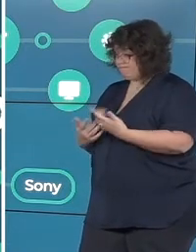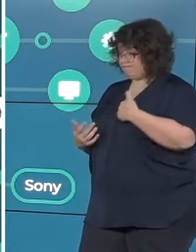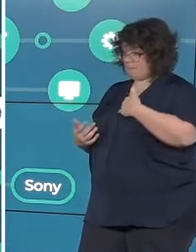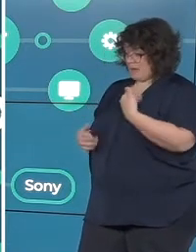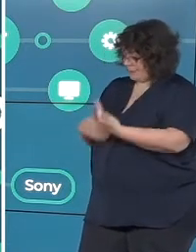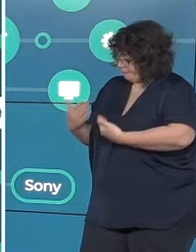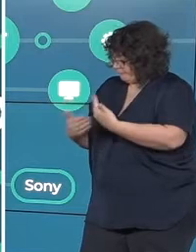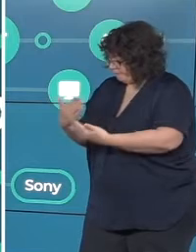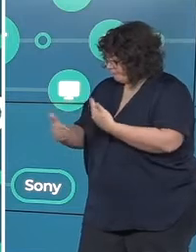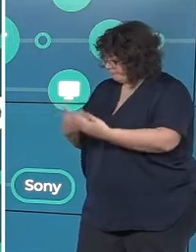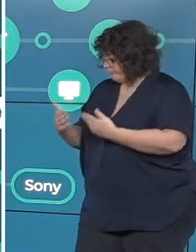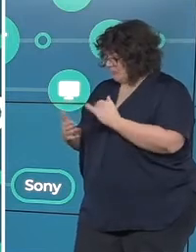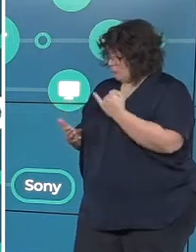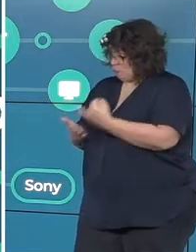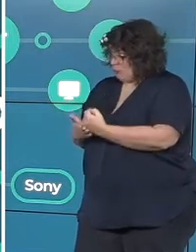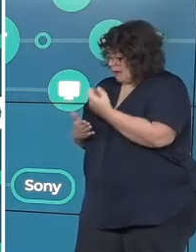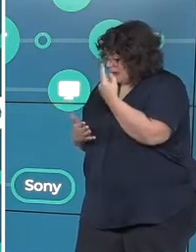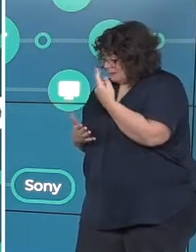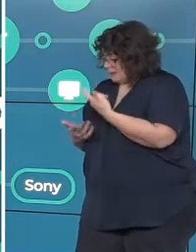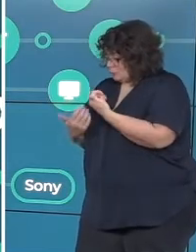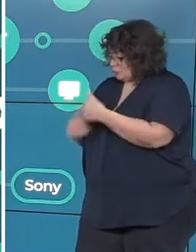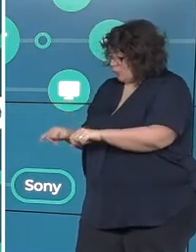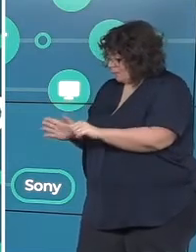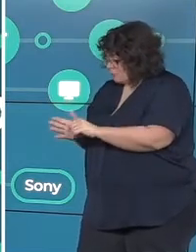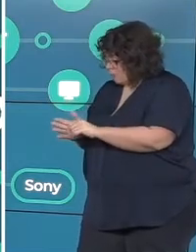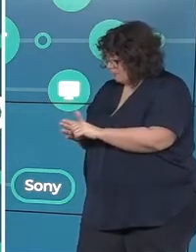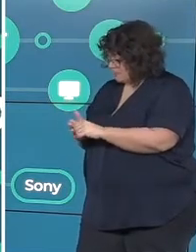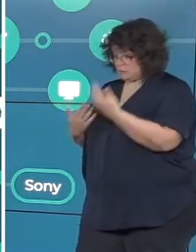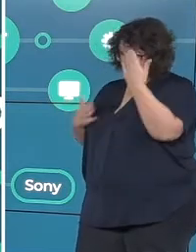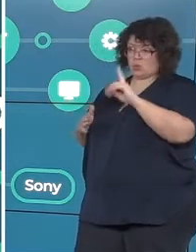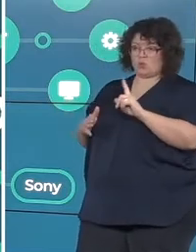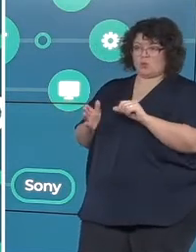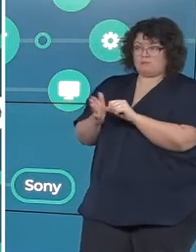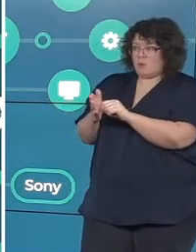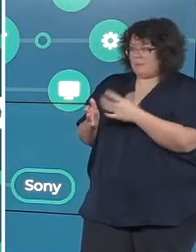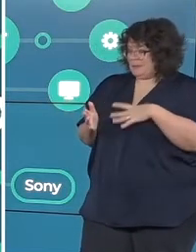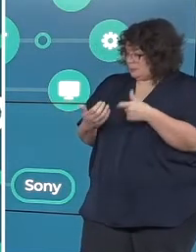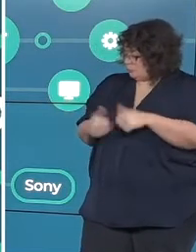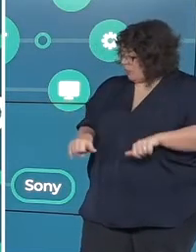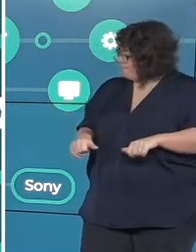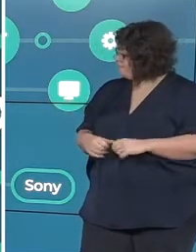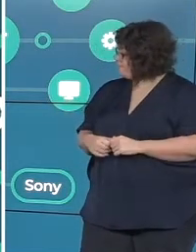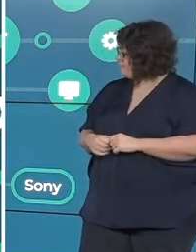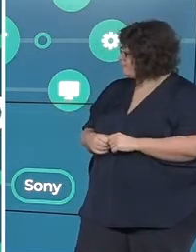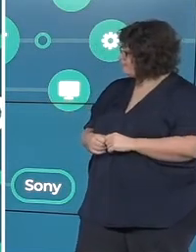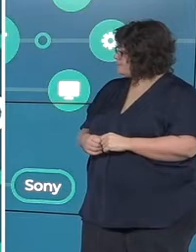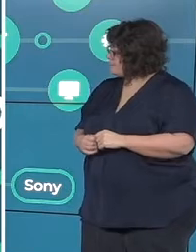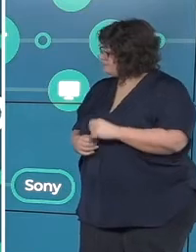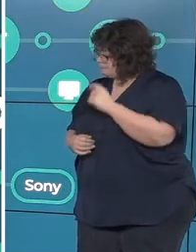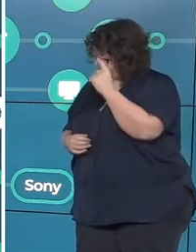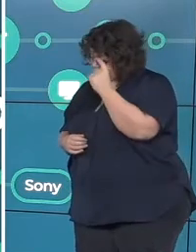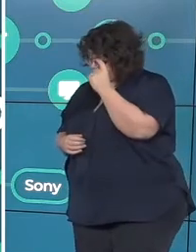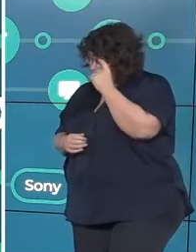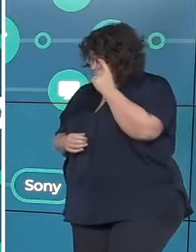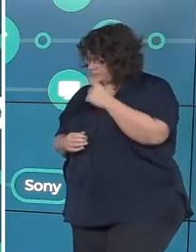trying to solve. Yeah. So I hired her, and she taught me what I needed to know. And a couple years later, Eve Anderson, who's the director